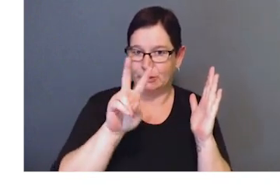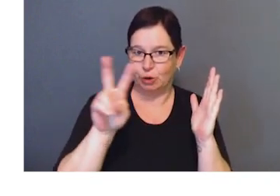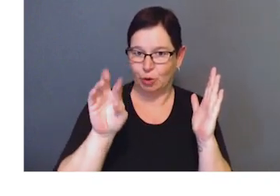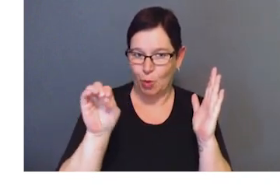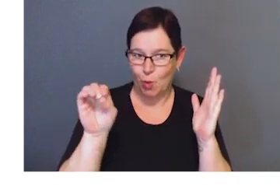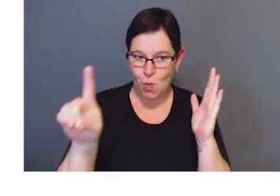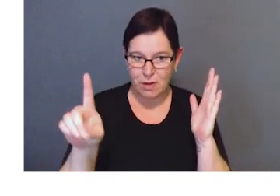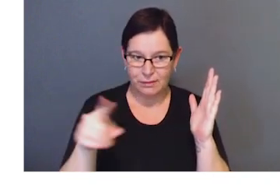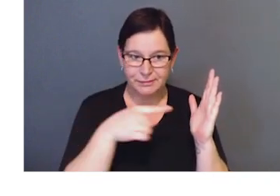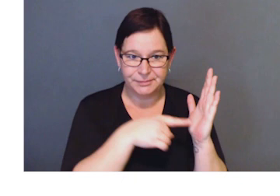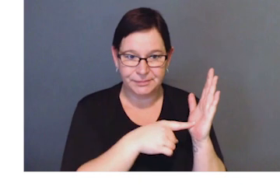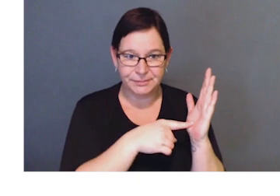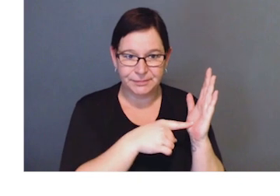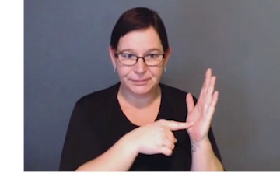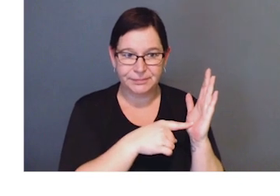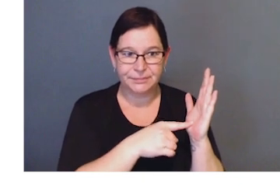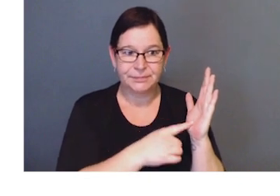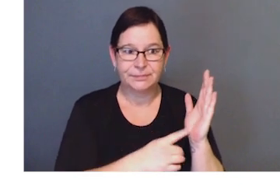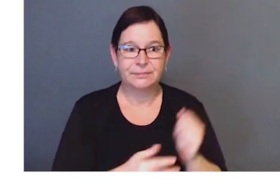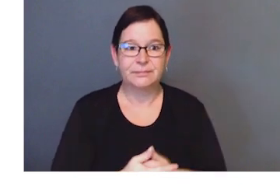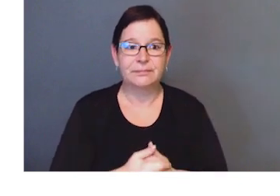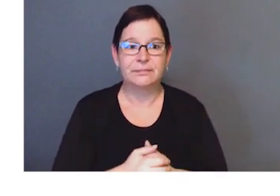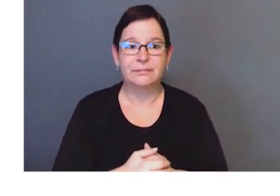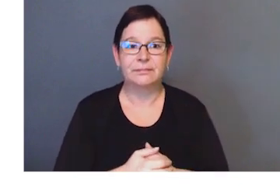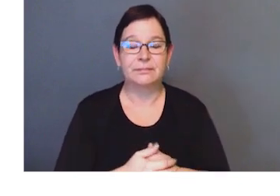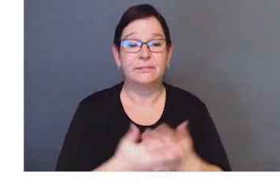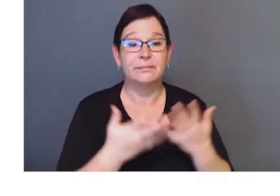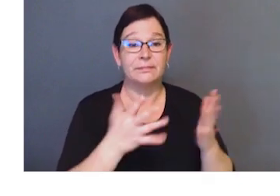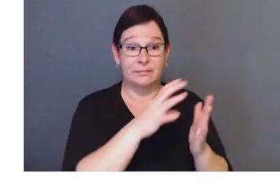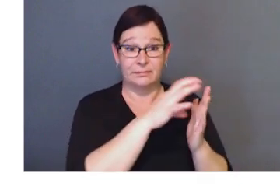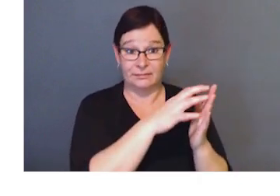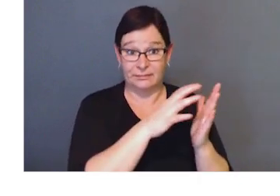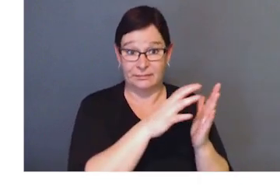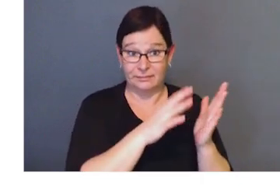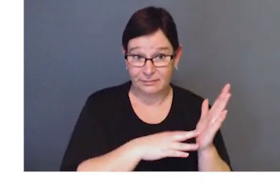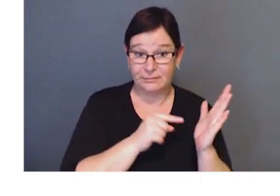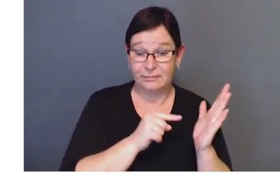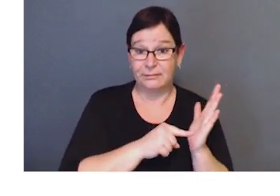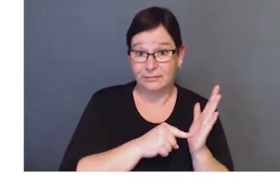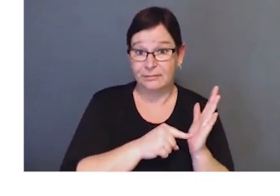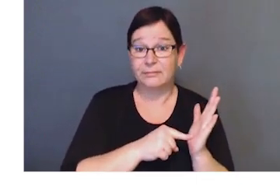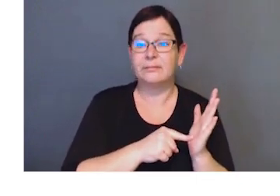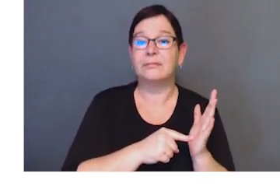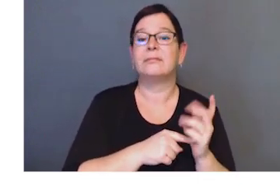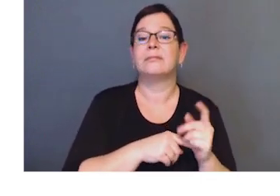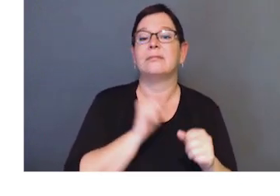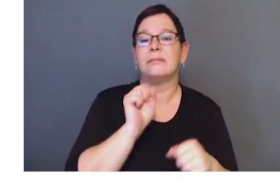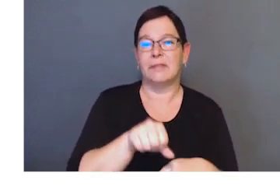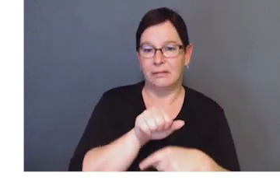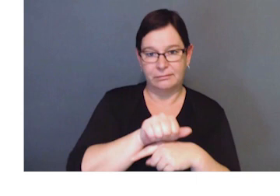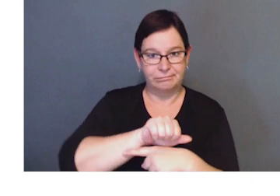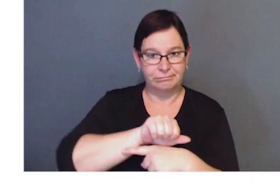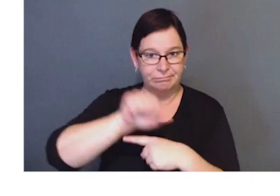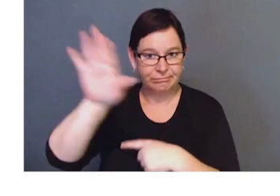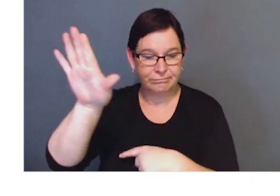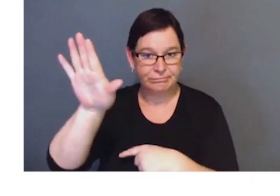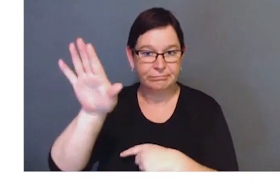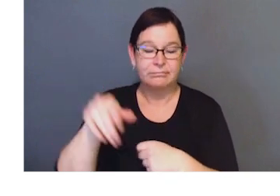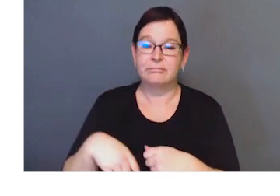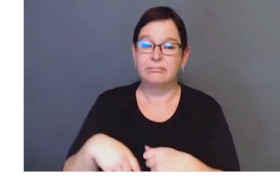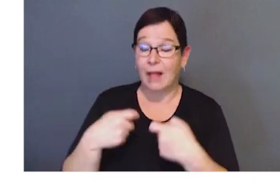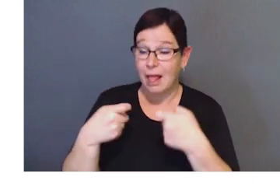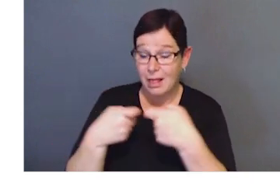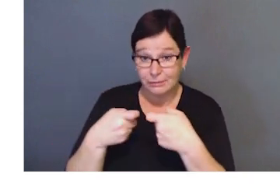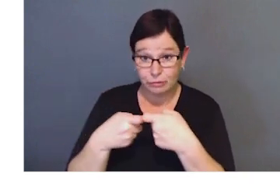And finally, submit the completed form one of 2 ways: electronically by using the Submit Documents